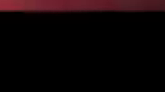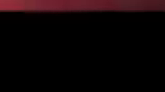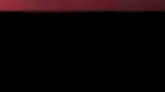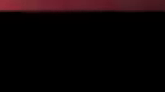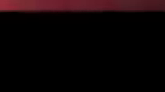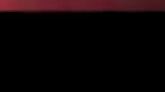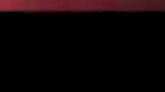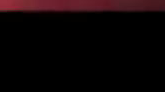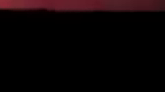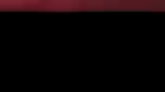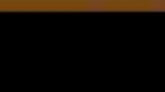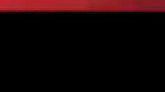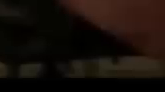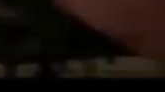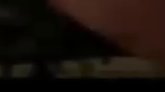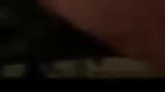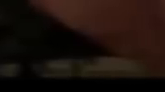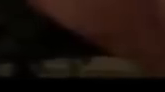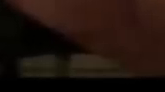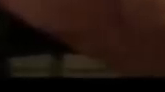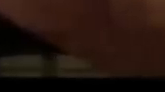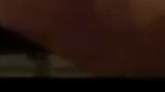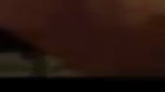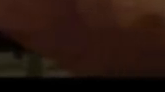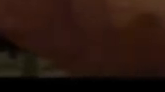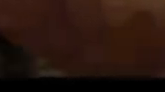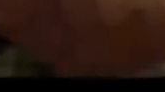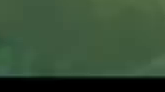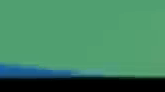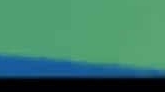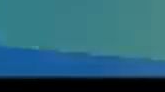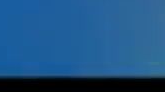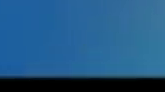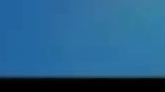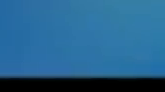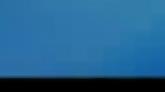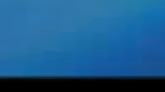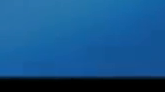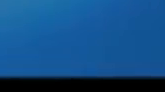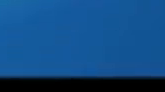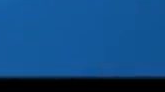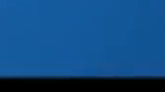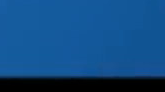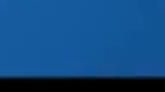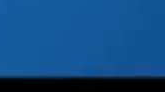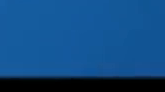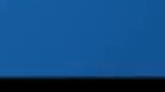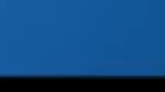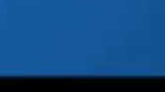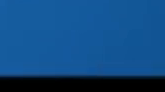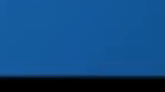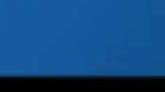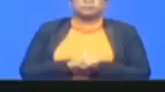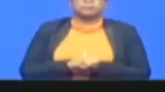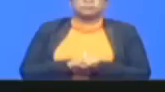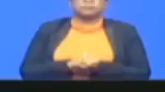Nations with Super Sport on GoTV. GoTV, live it, love it. Proudly brought to you by Betin.